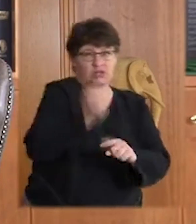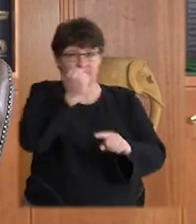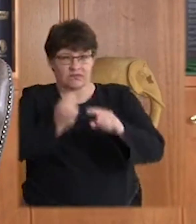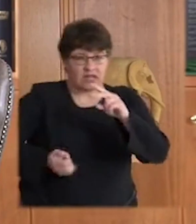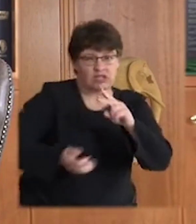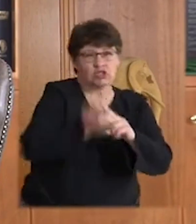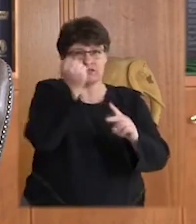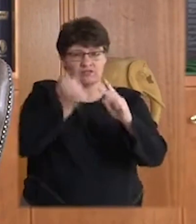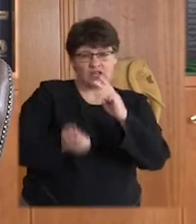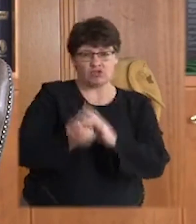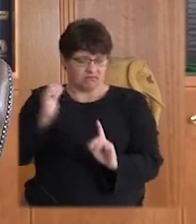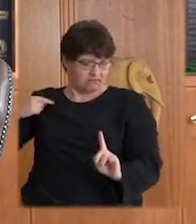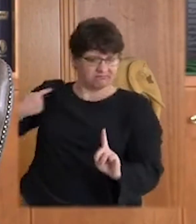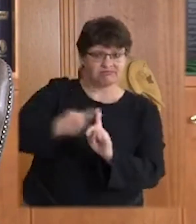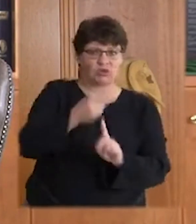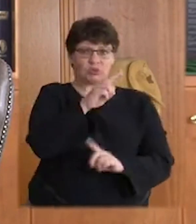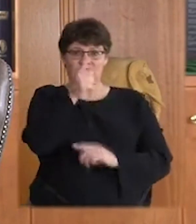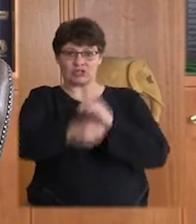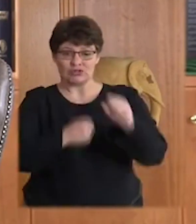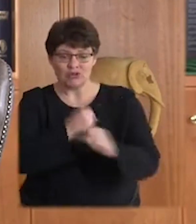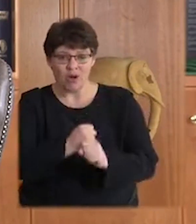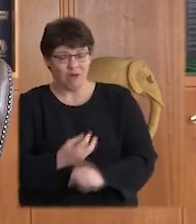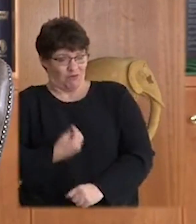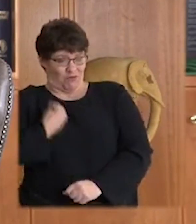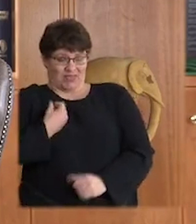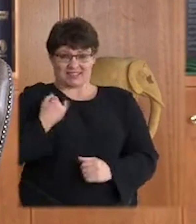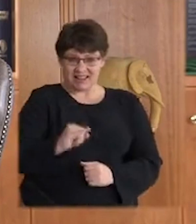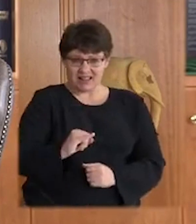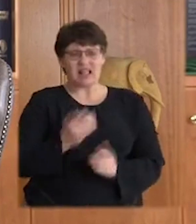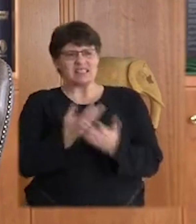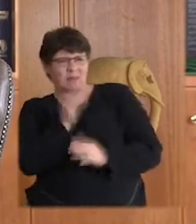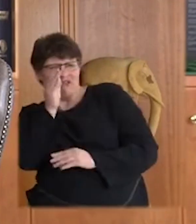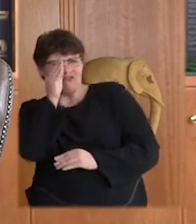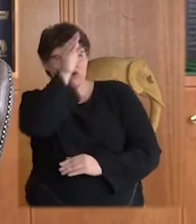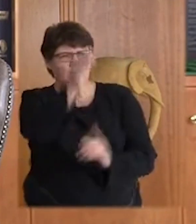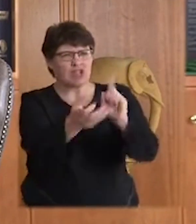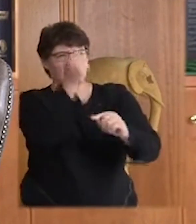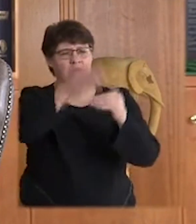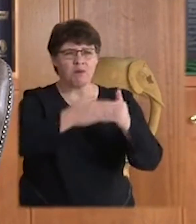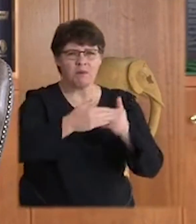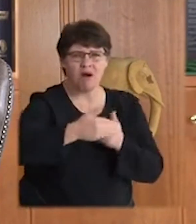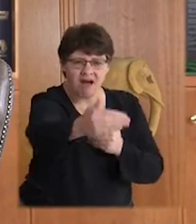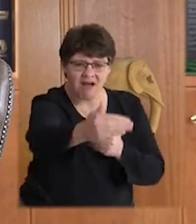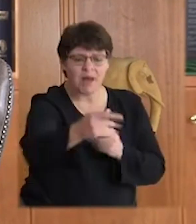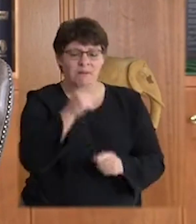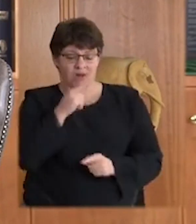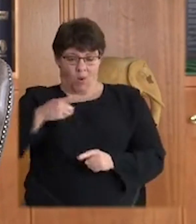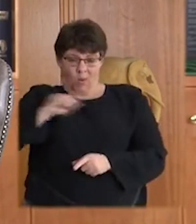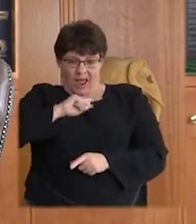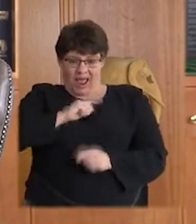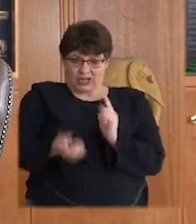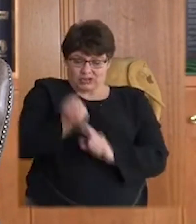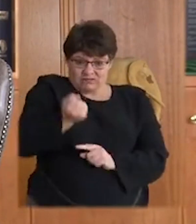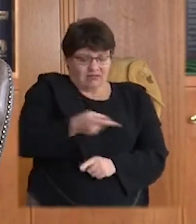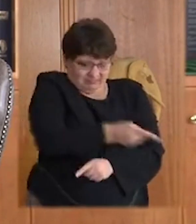young democracy and everything we hope to achieve is founded on the will of the